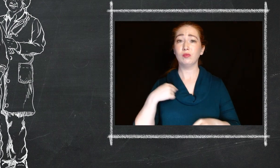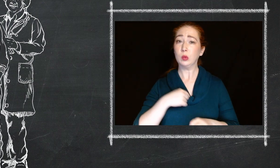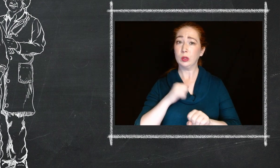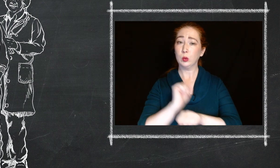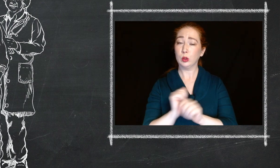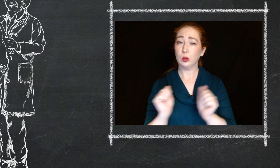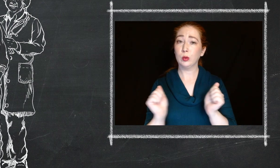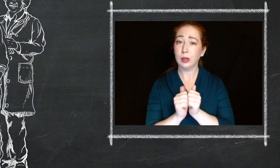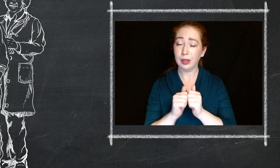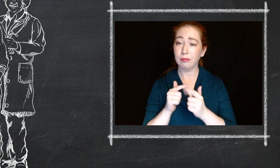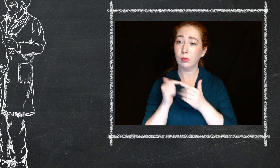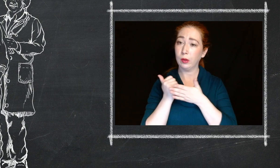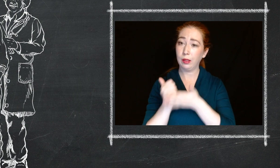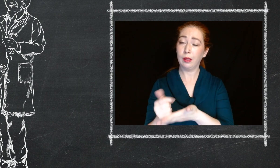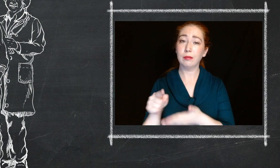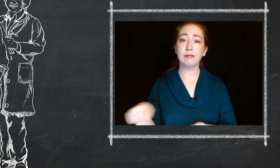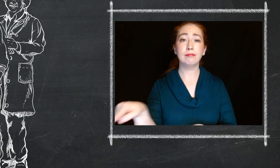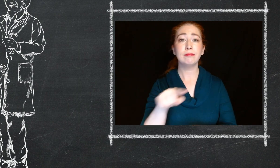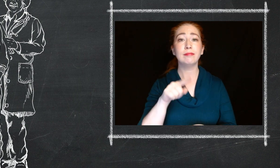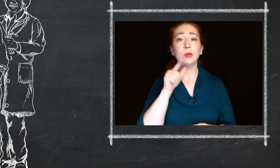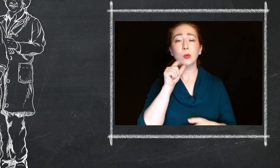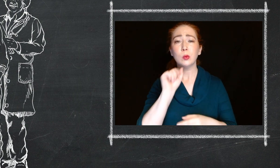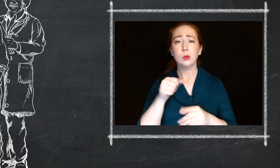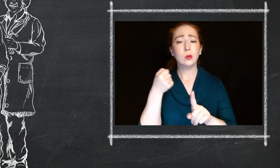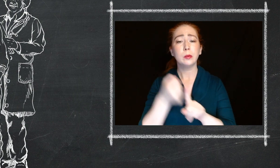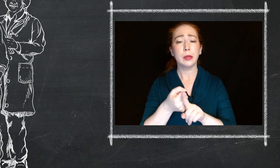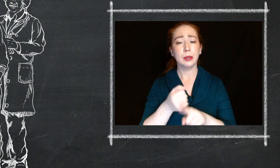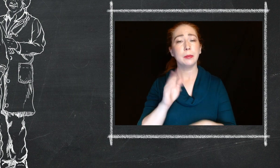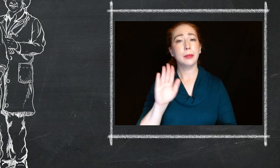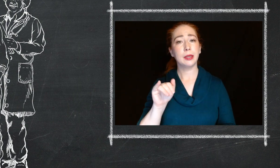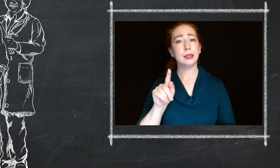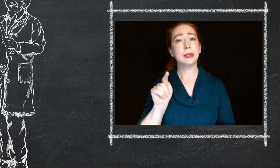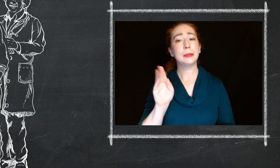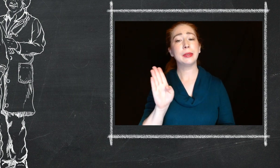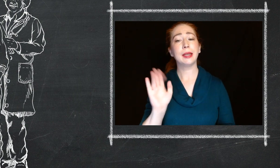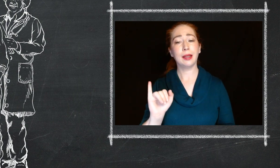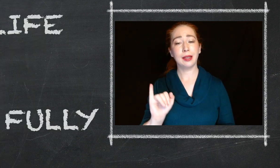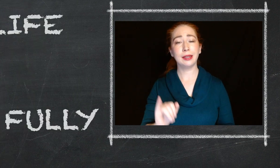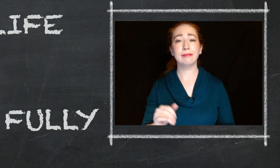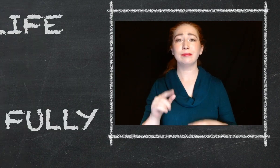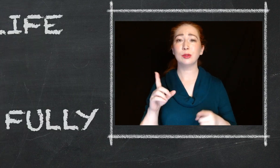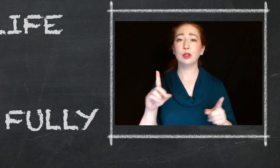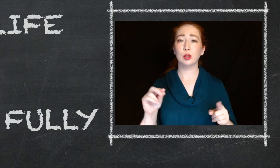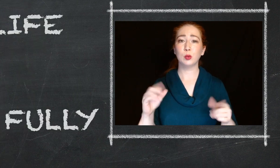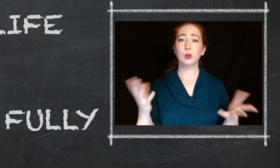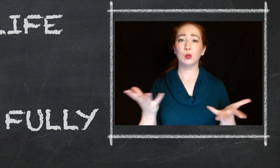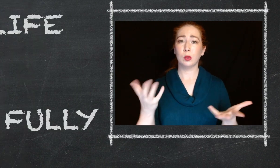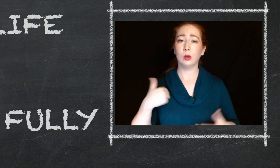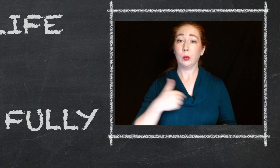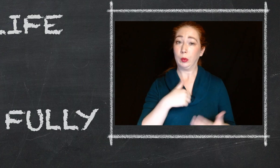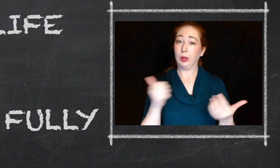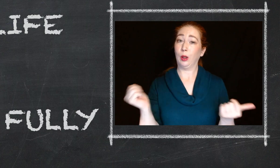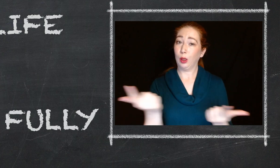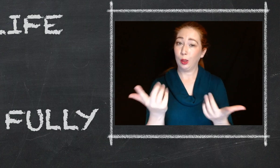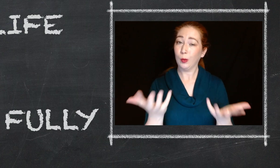We can work together to help those impacted by TBI do what we all want to do.